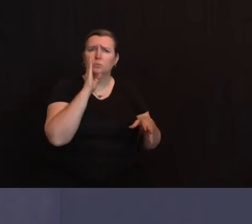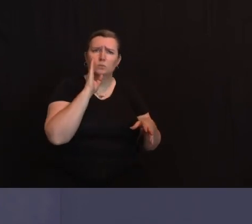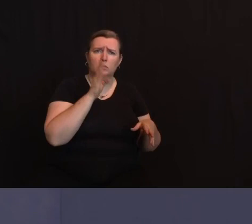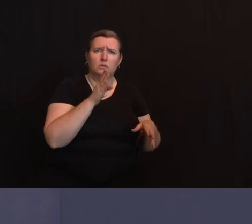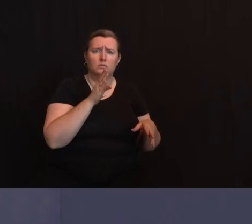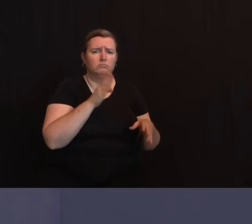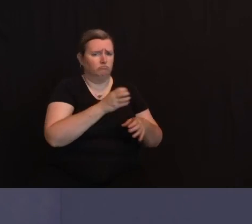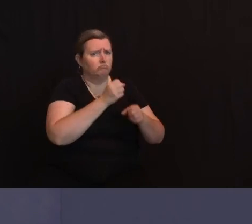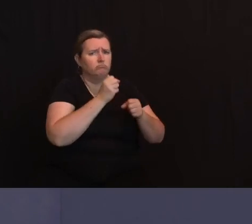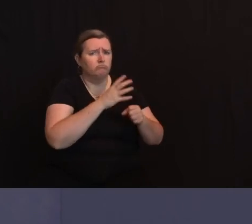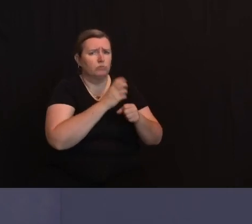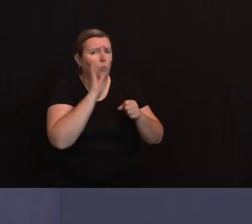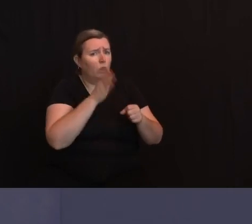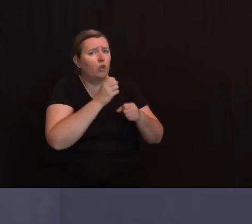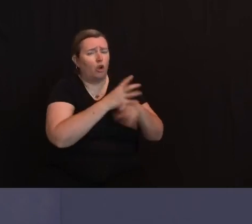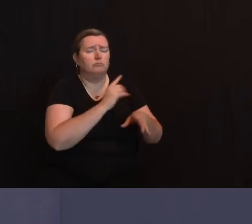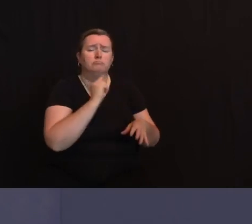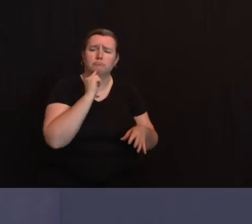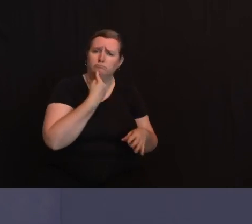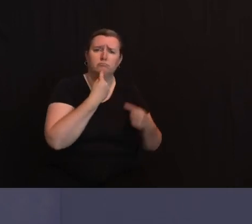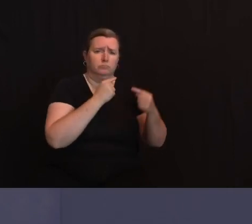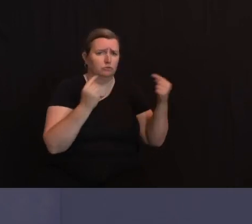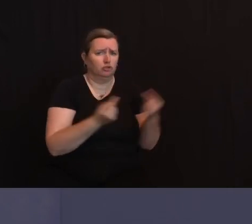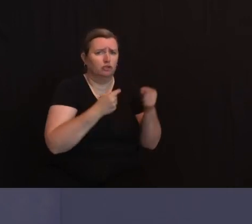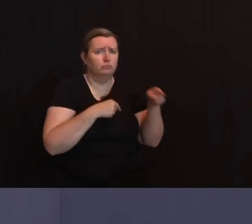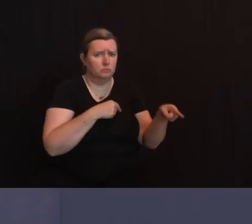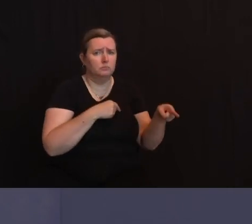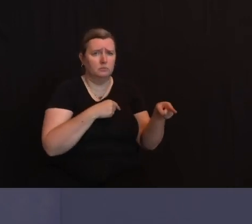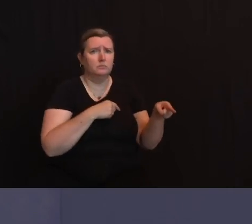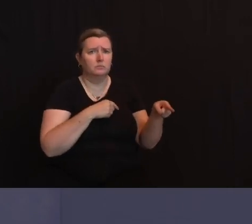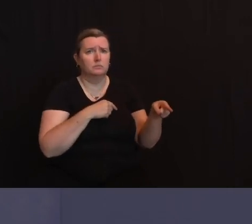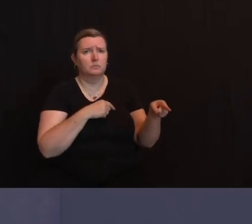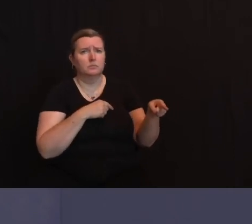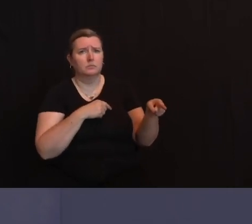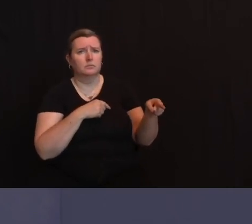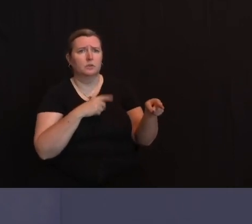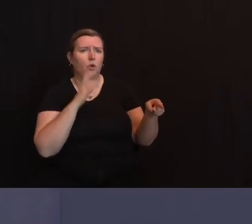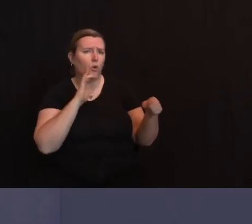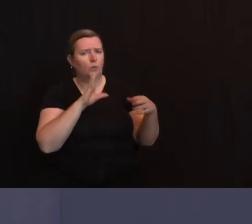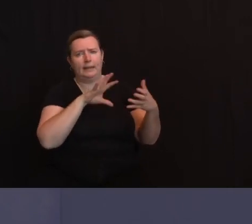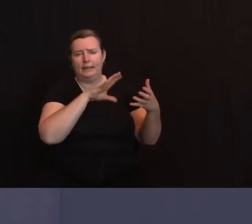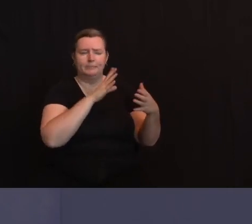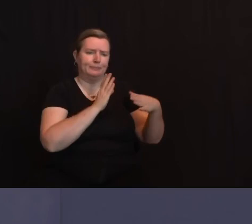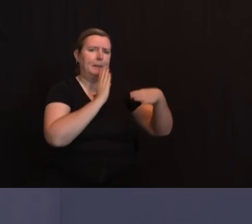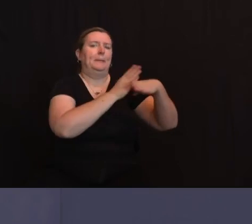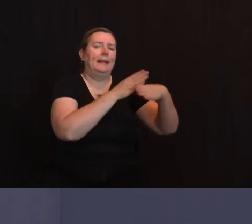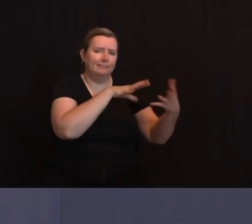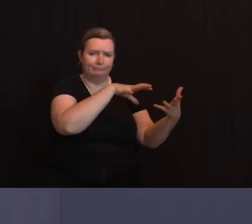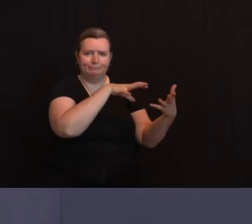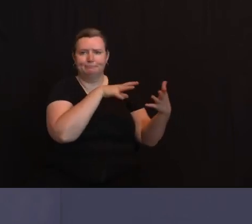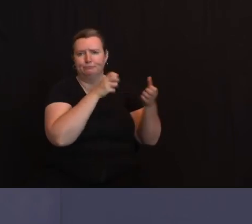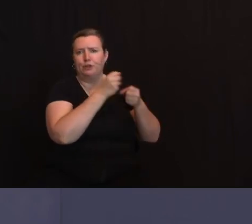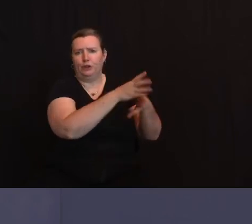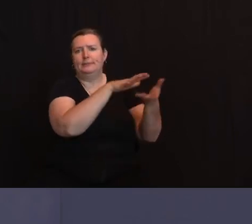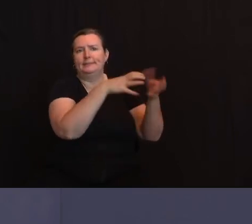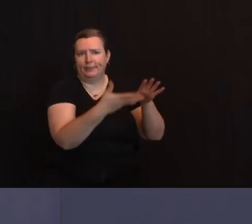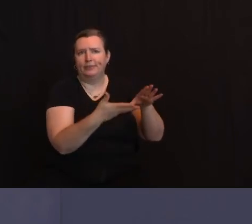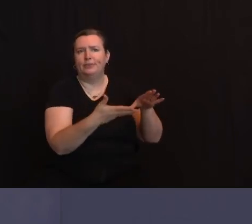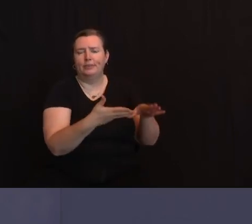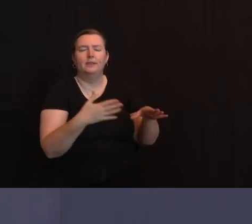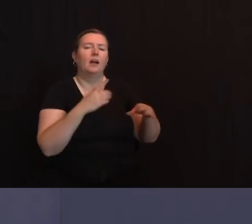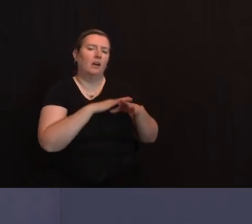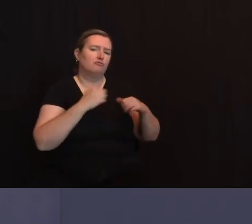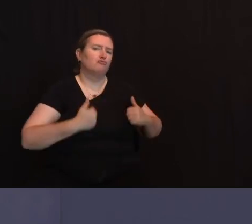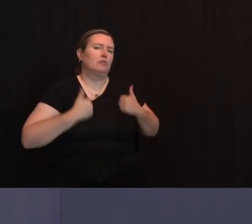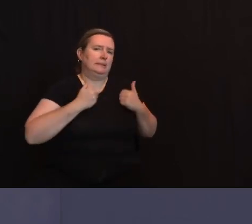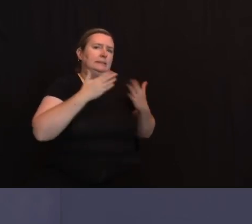injury, harm, impairment, or death to a resident. These complaints must be responded to within